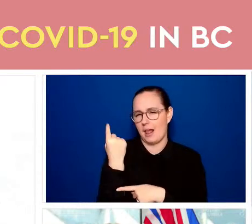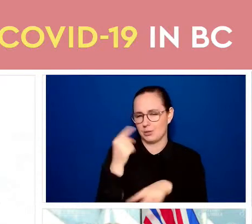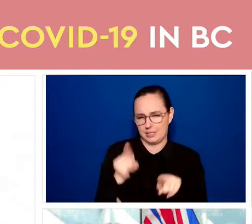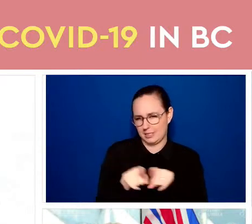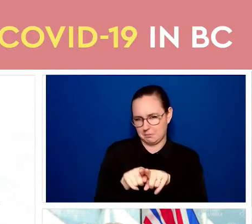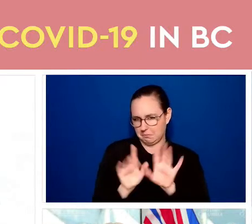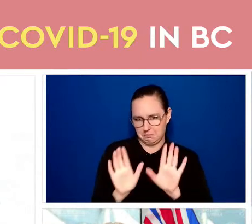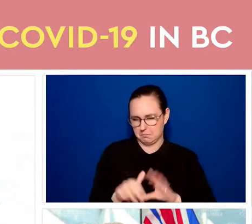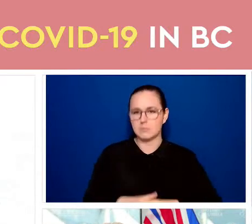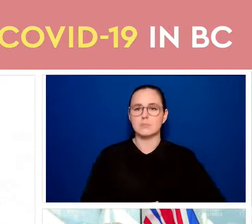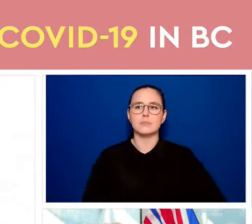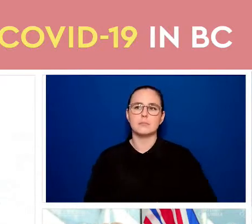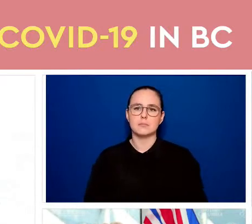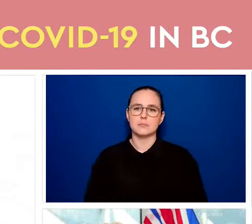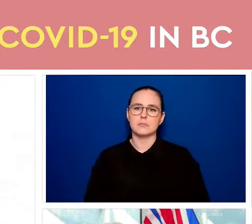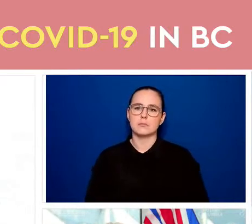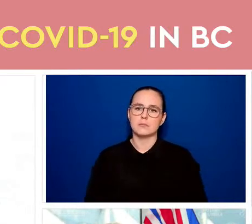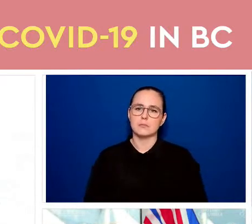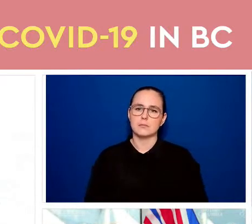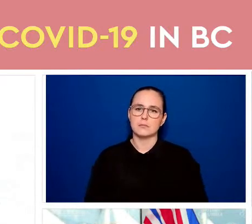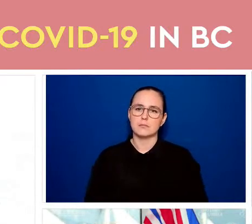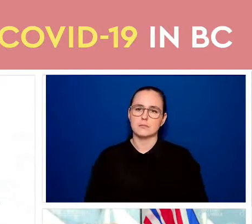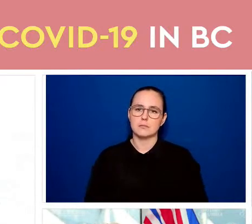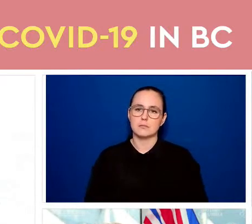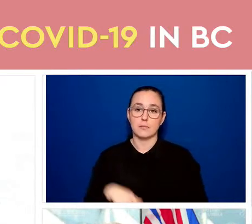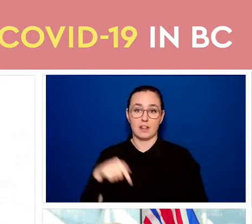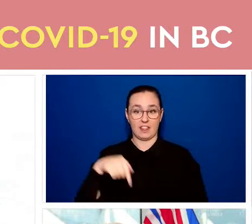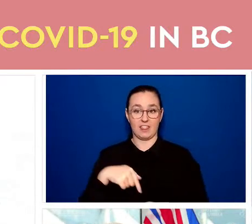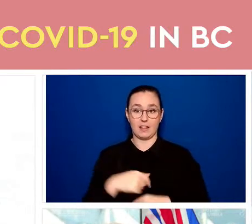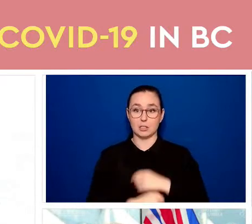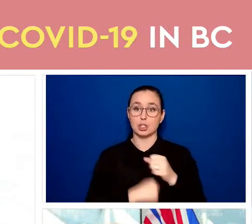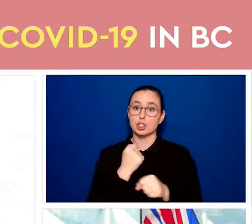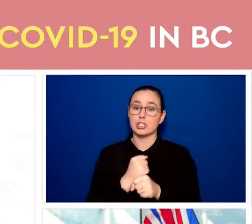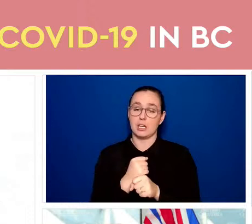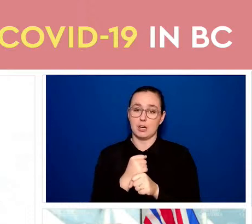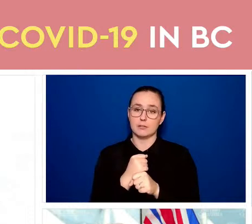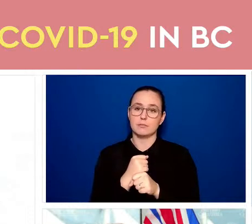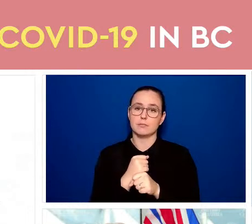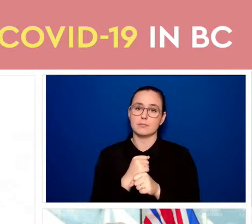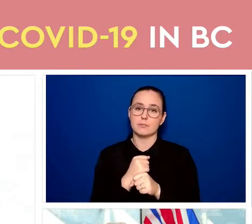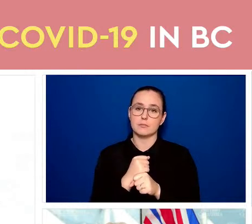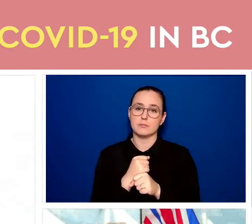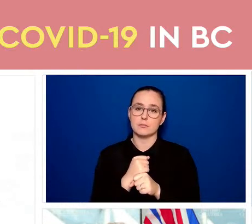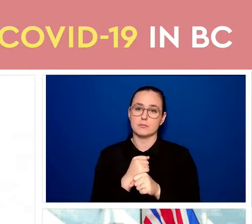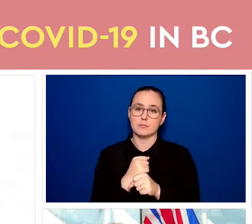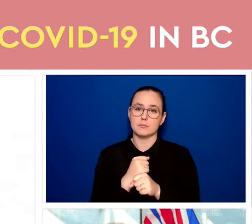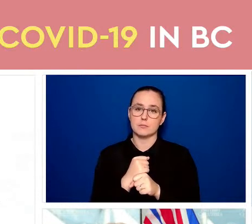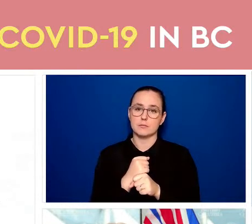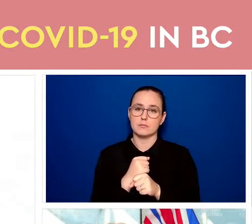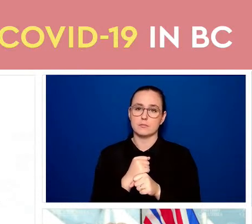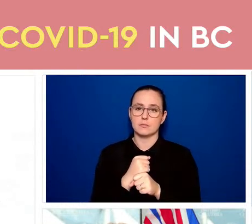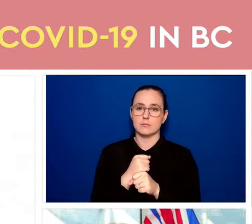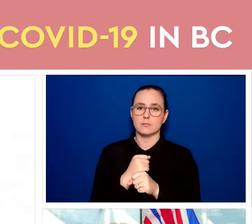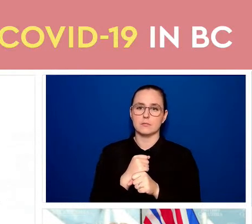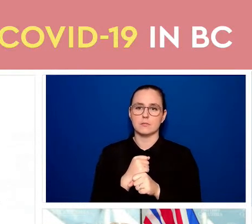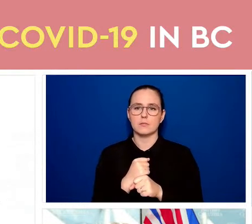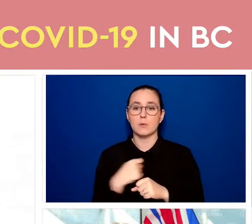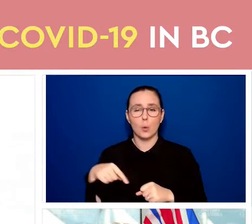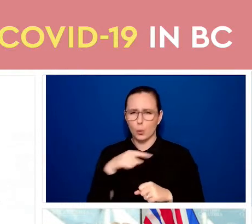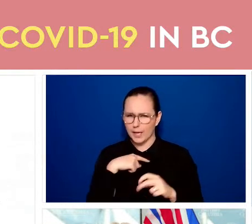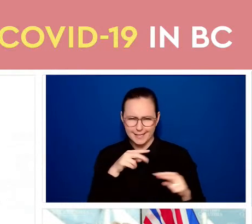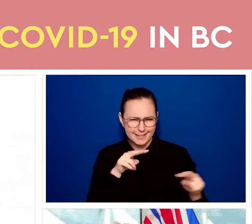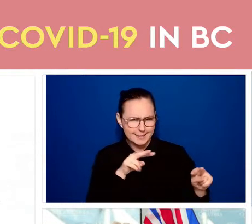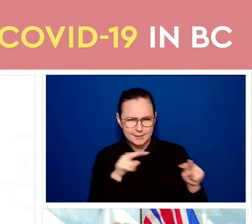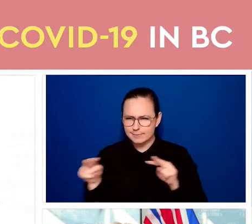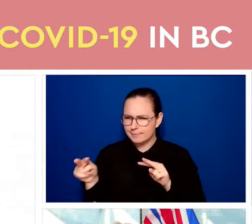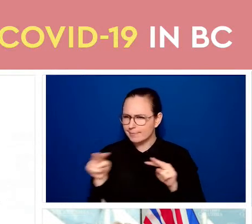aren't going to be able to do this year and what was not effective in terms of spreading information or supporting